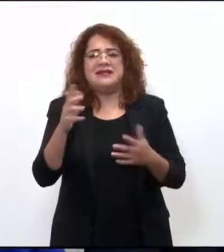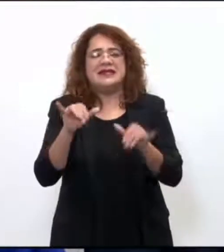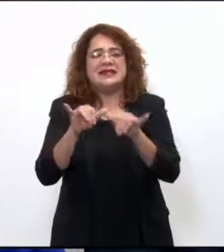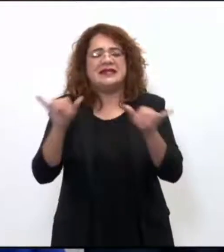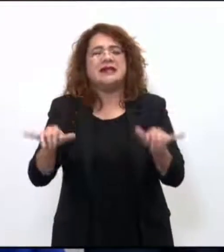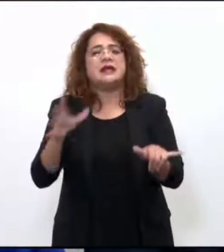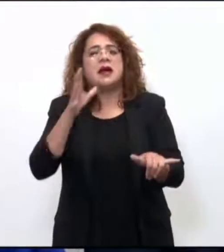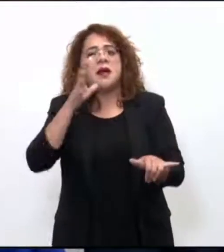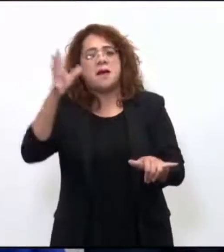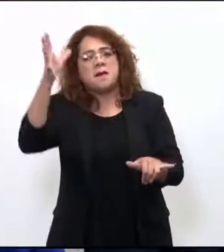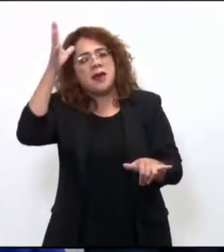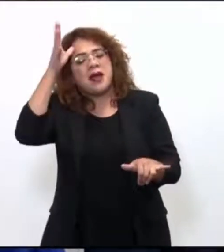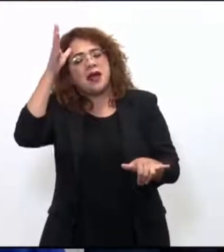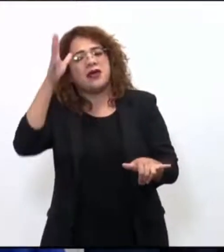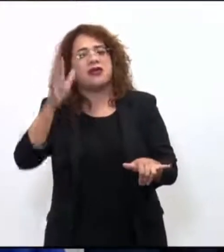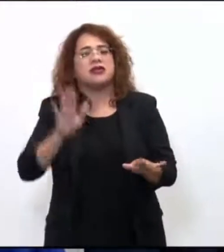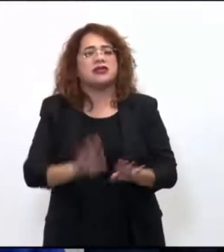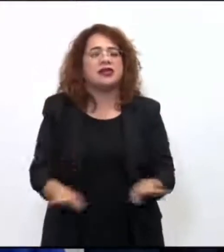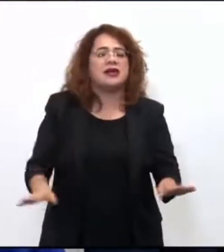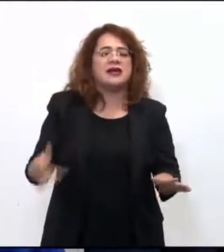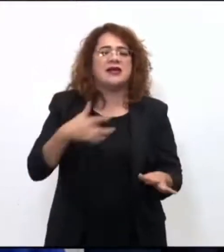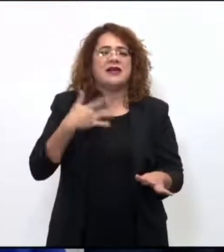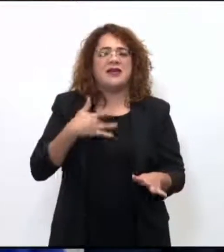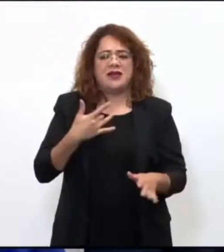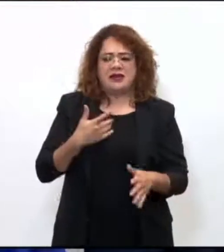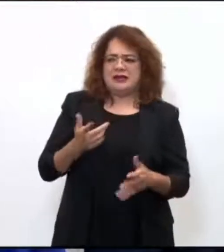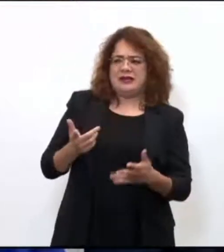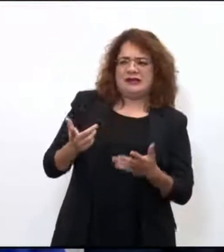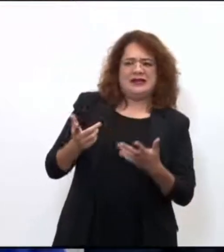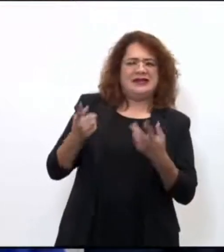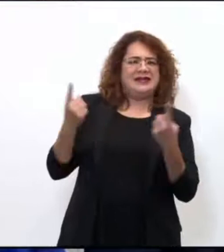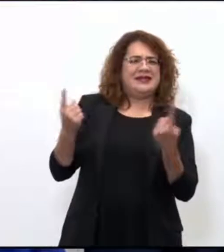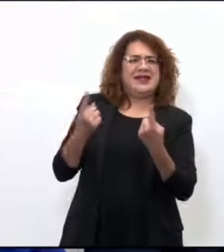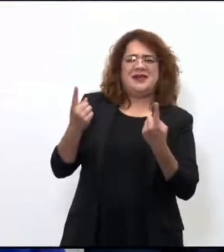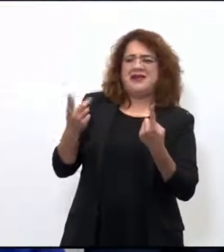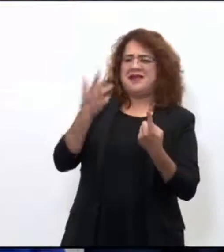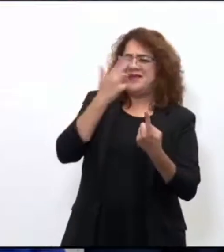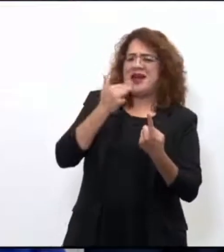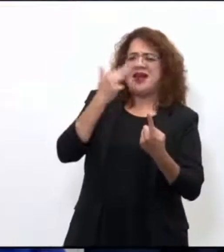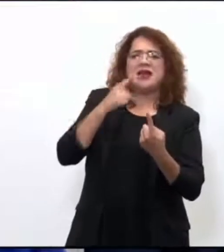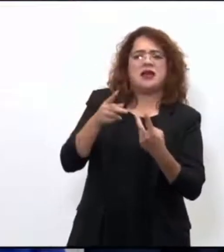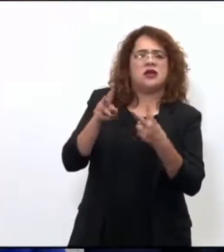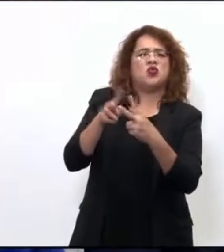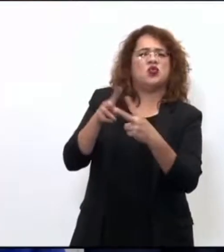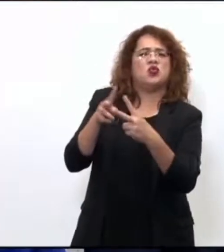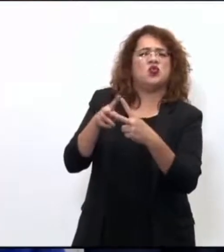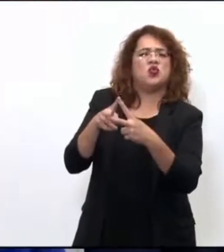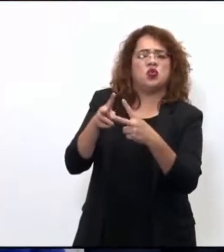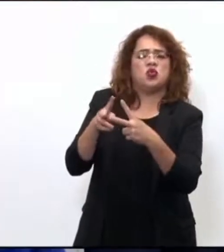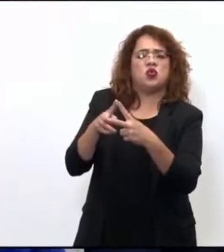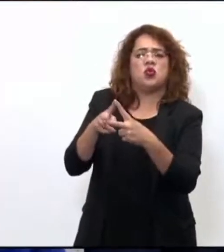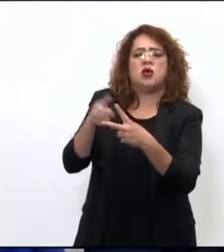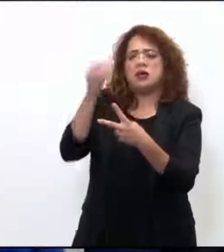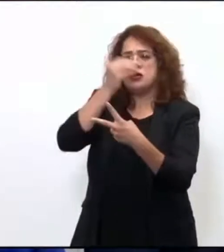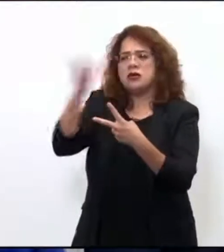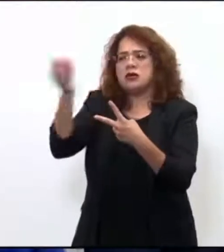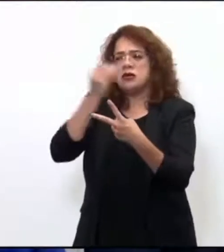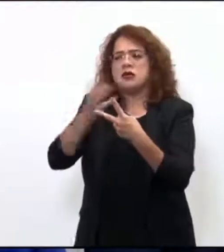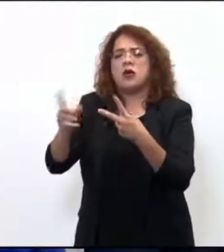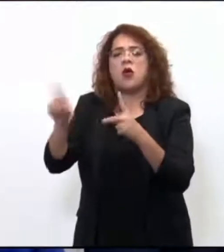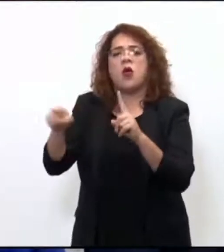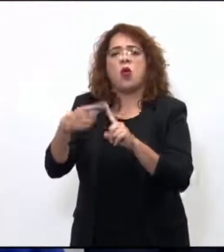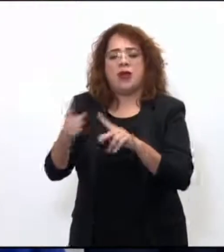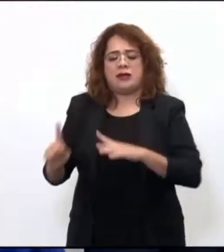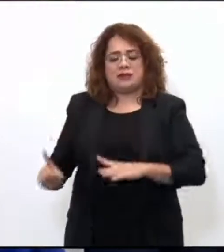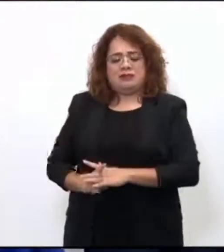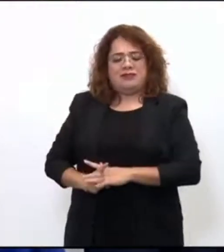like somebody who was vaccinated had an adverse event. So we're looking at it from an access issue, and then we're looking at